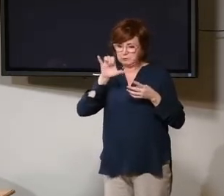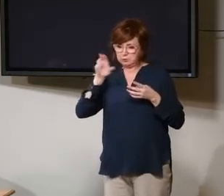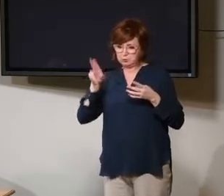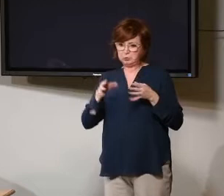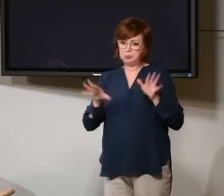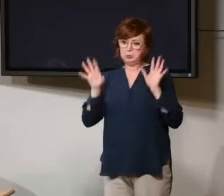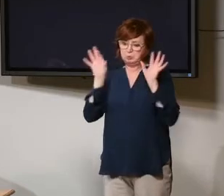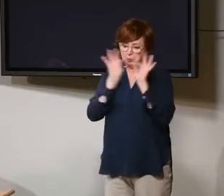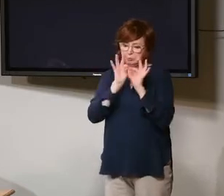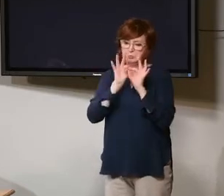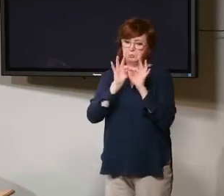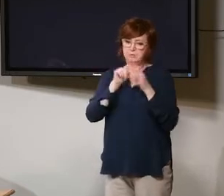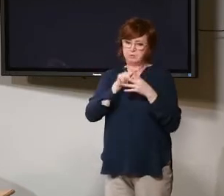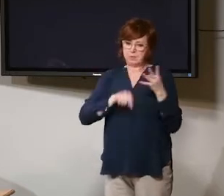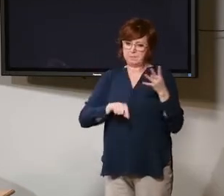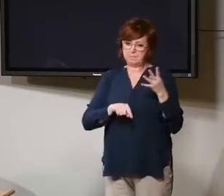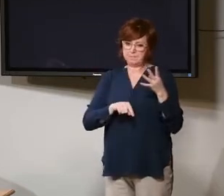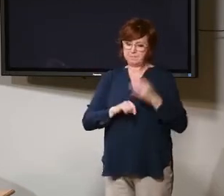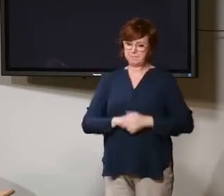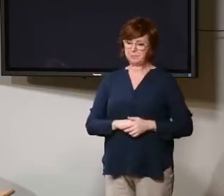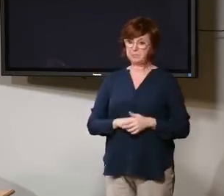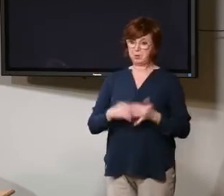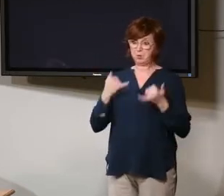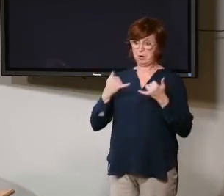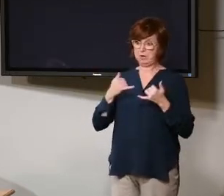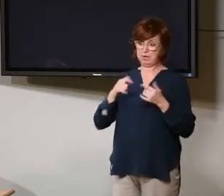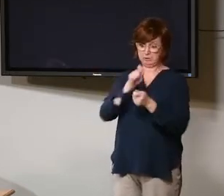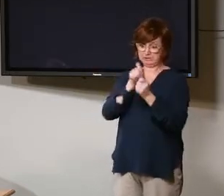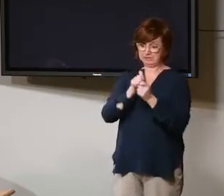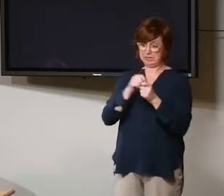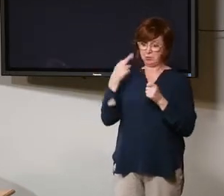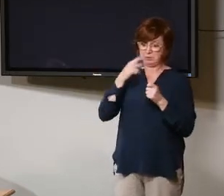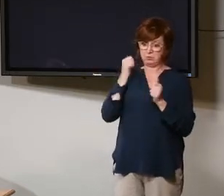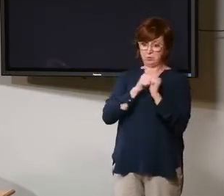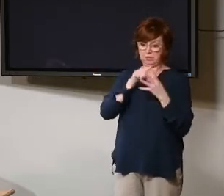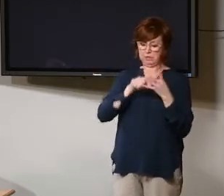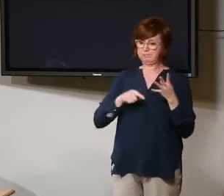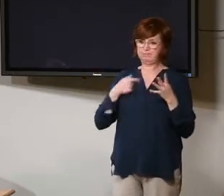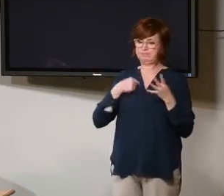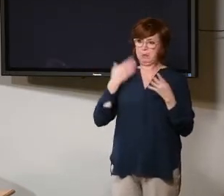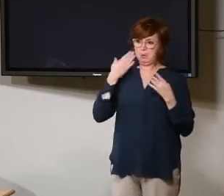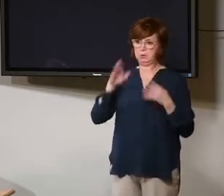able to report in more specificity. But at this point, this is the only detail we have.